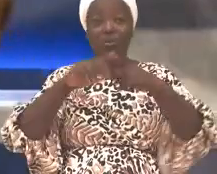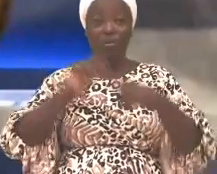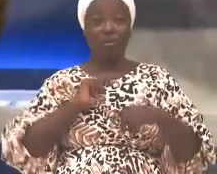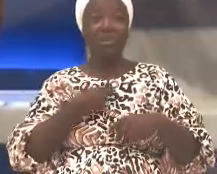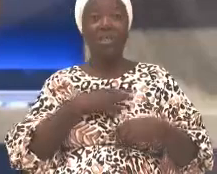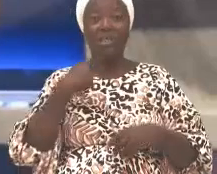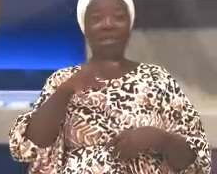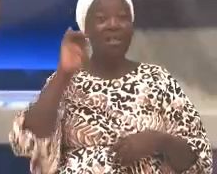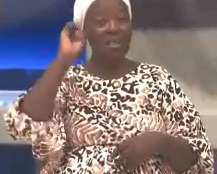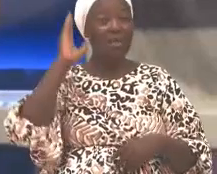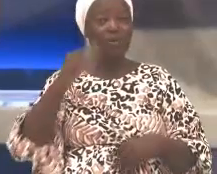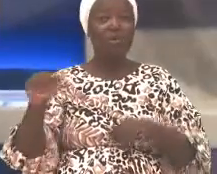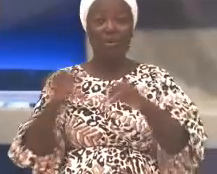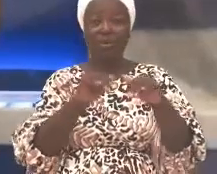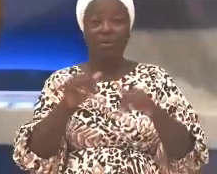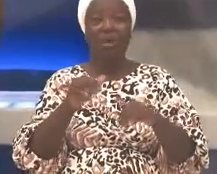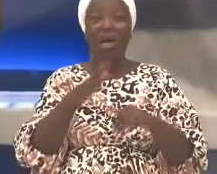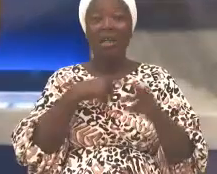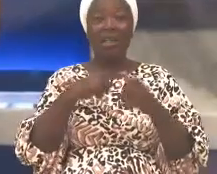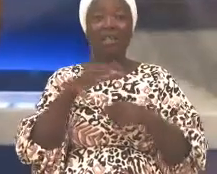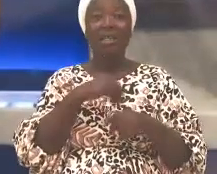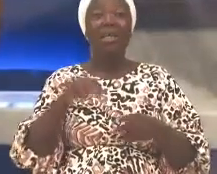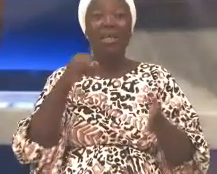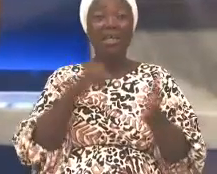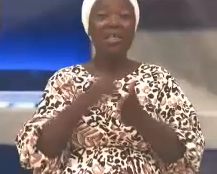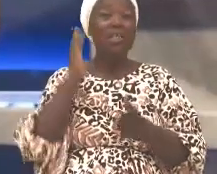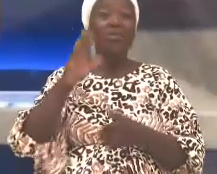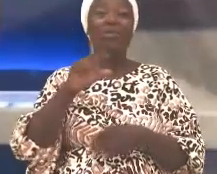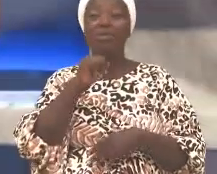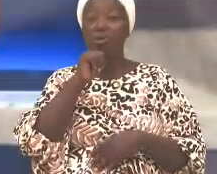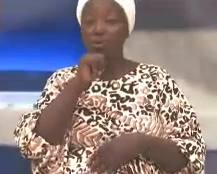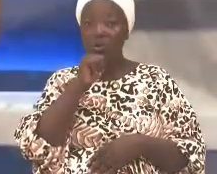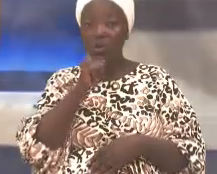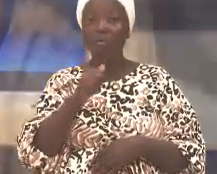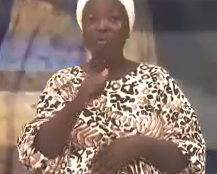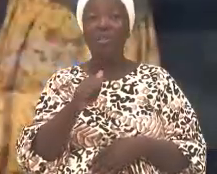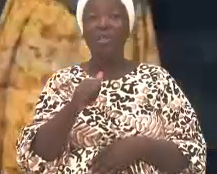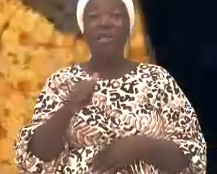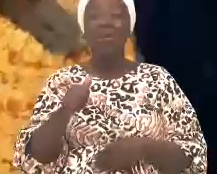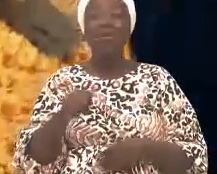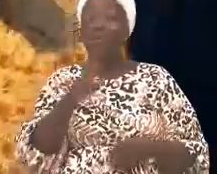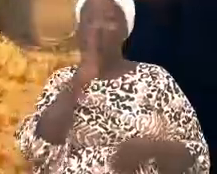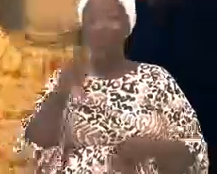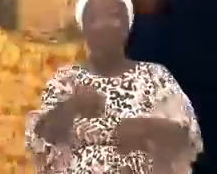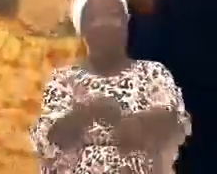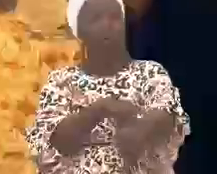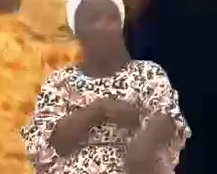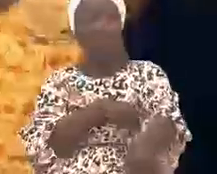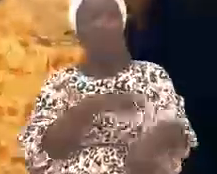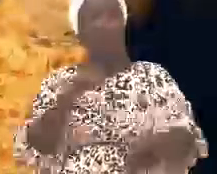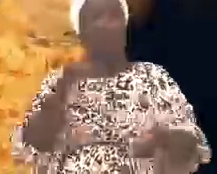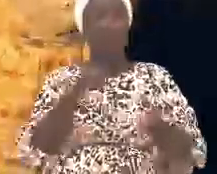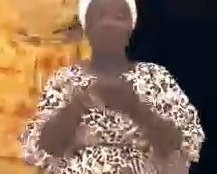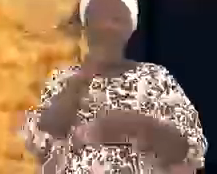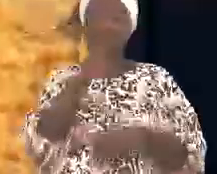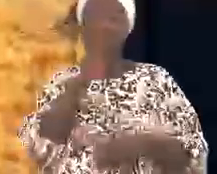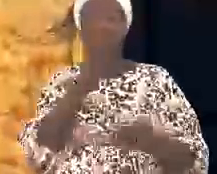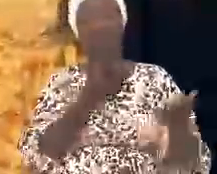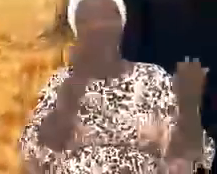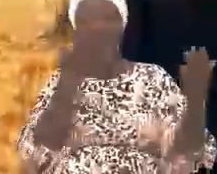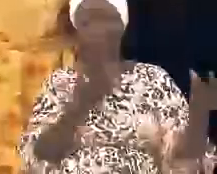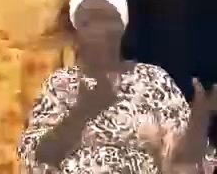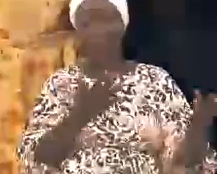do, and he said it will no longer be prolonged. It will no longer be delayed.